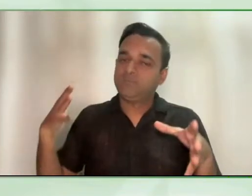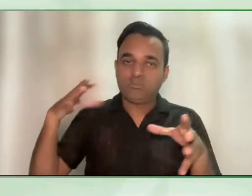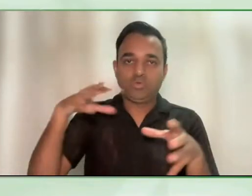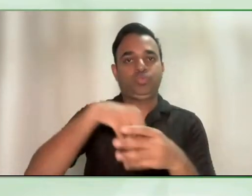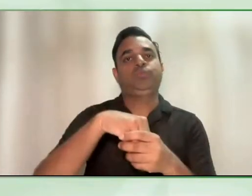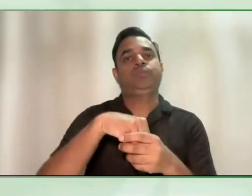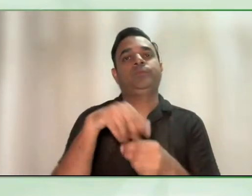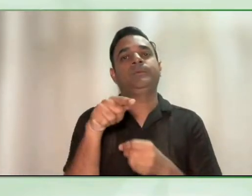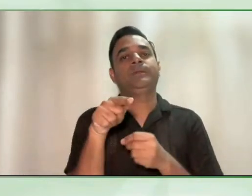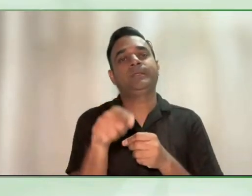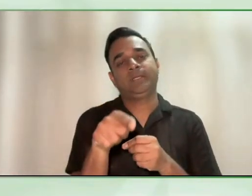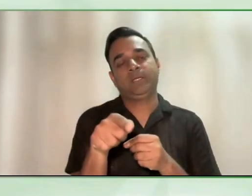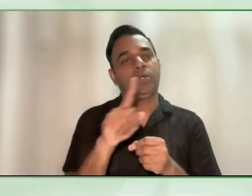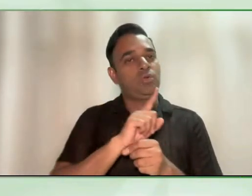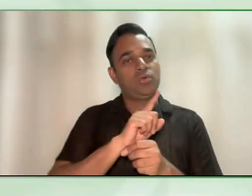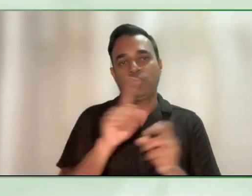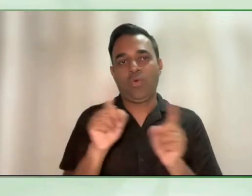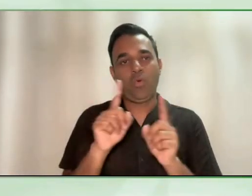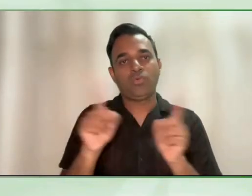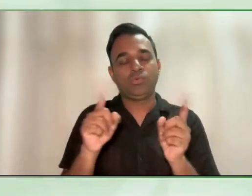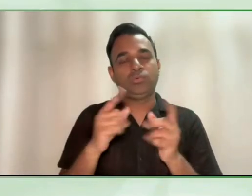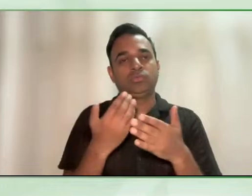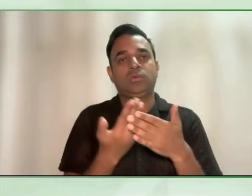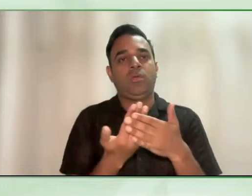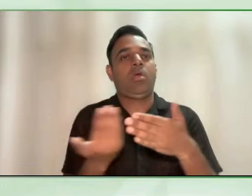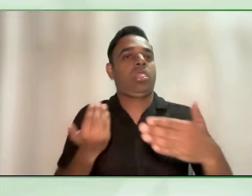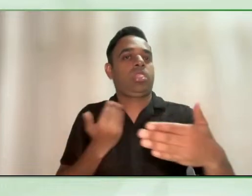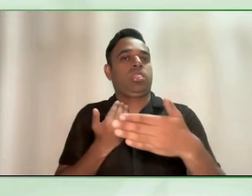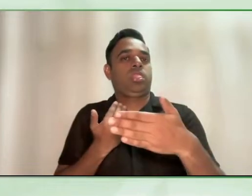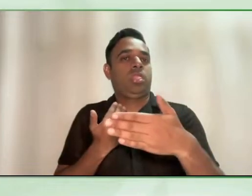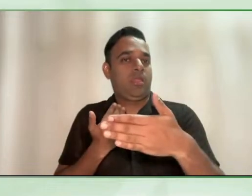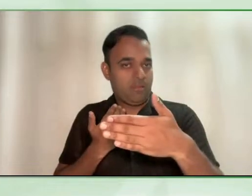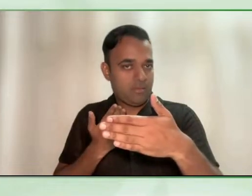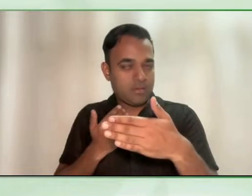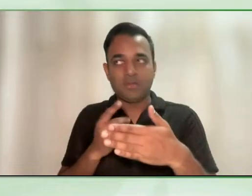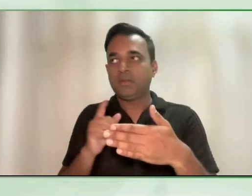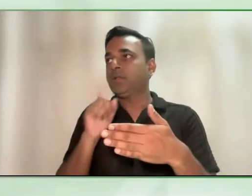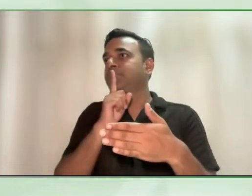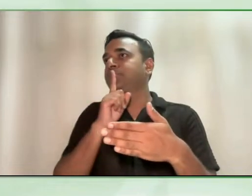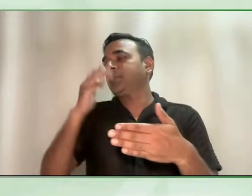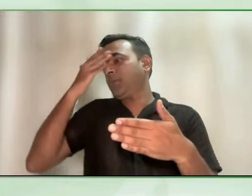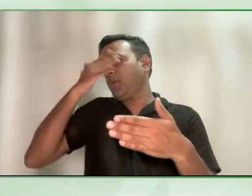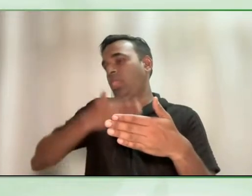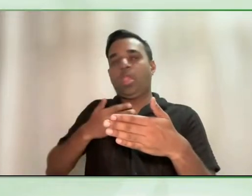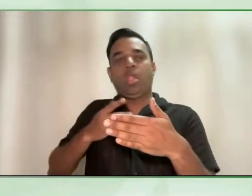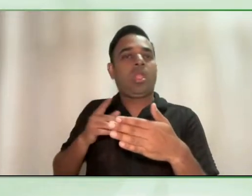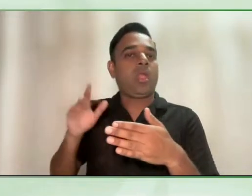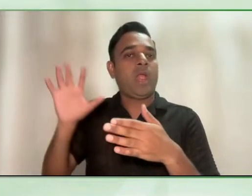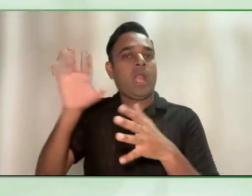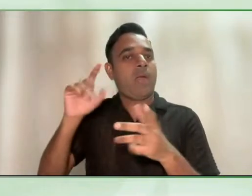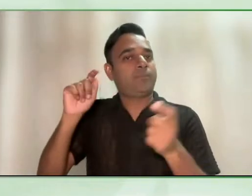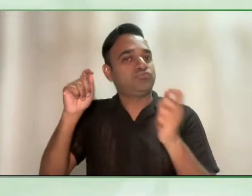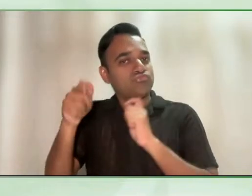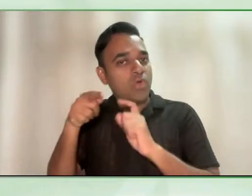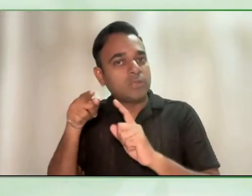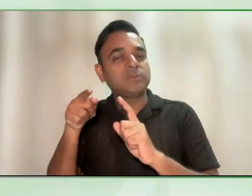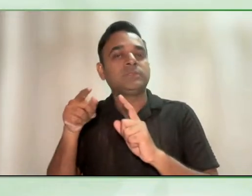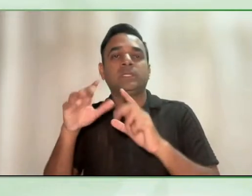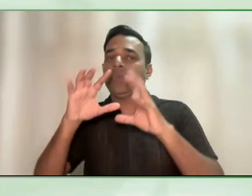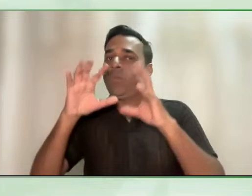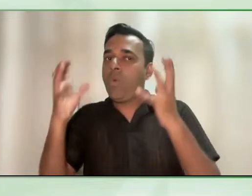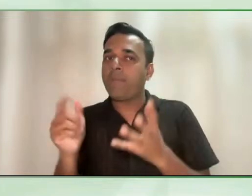other sector, public health or poverty or any other sector, if we were missing 16%